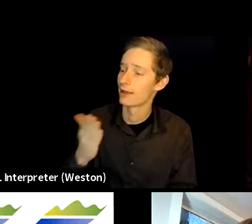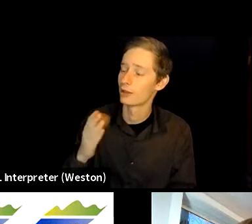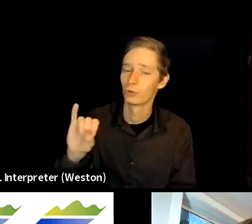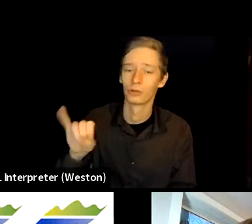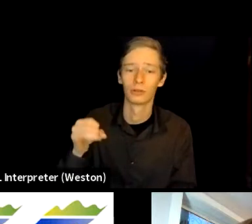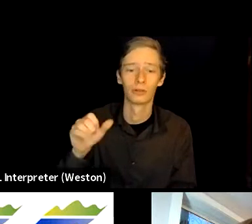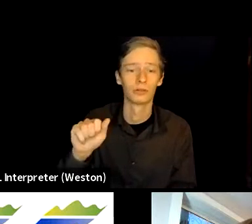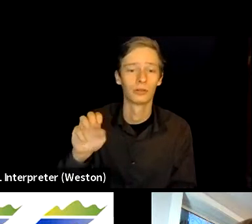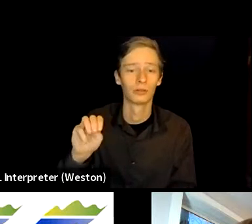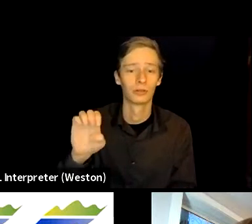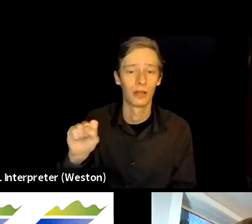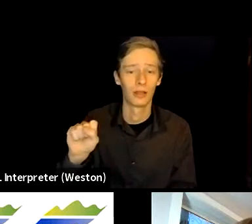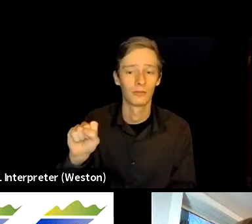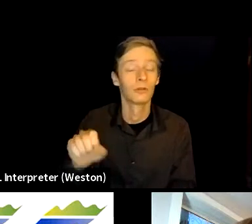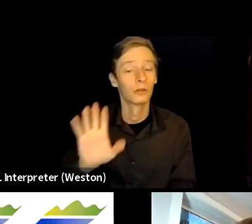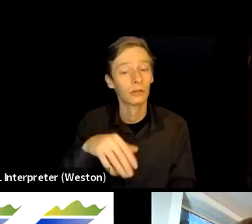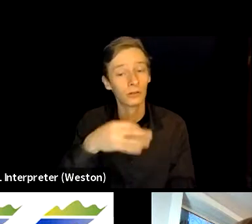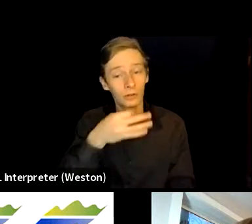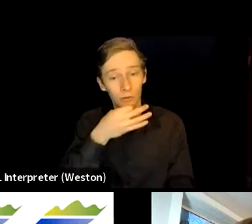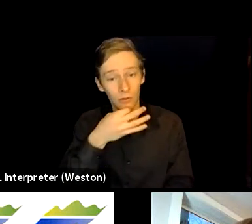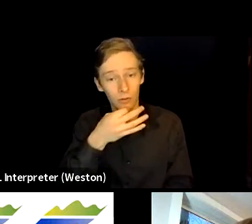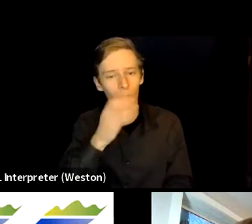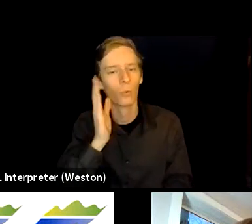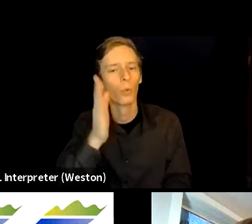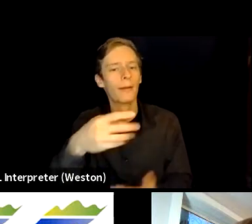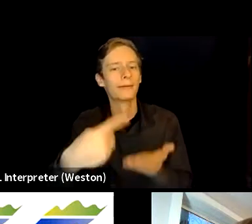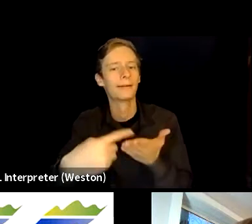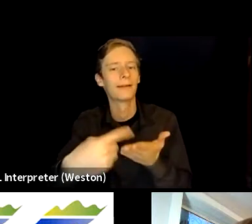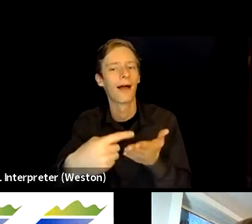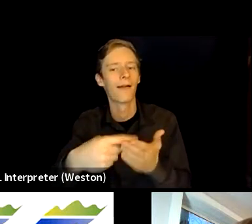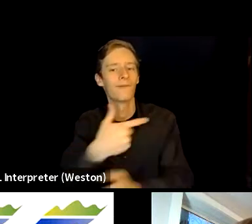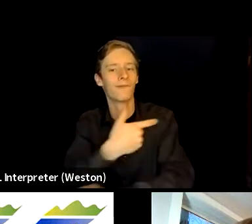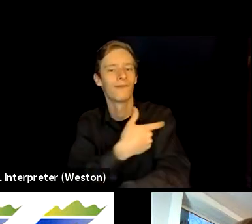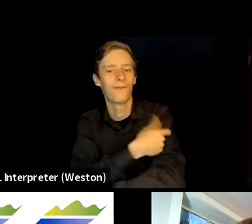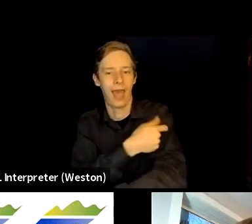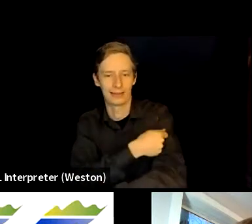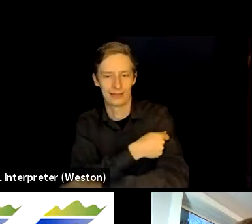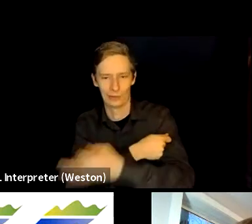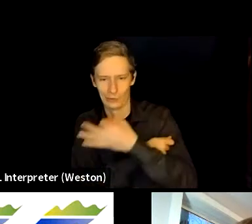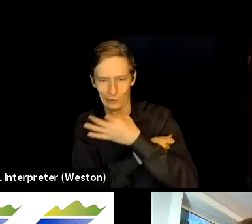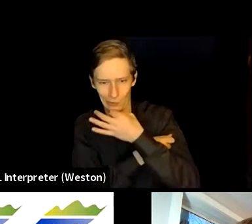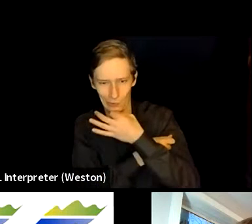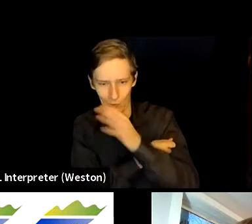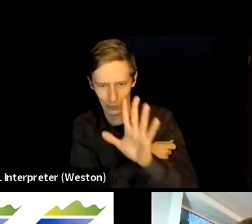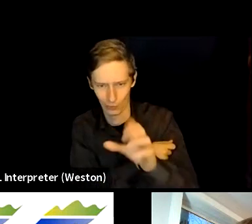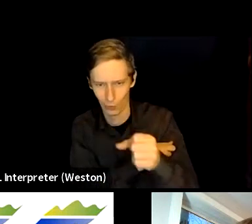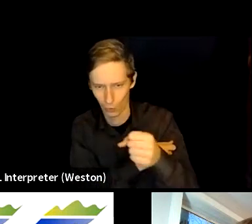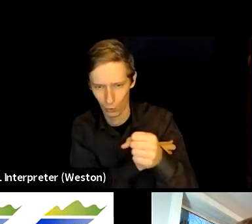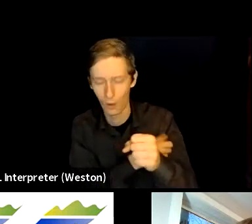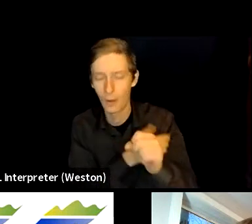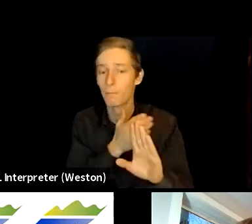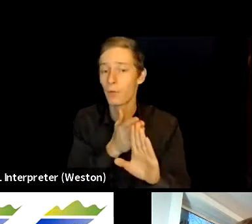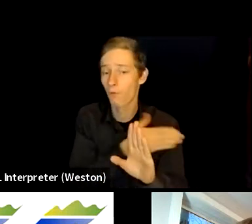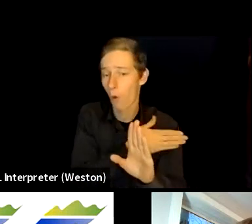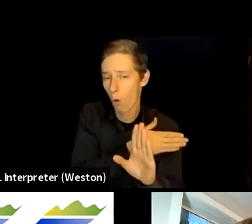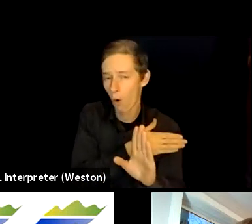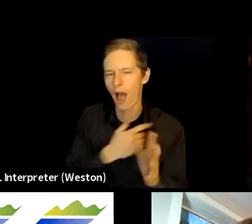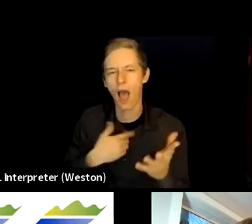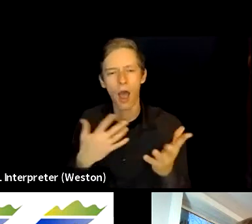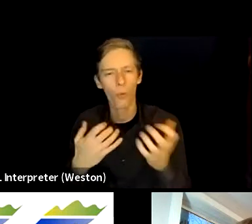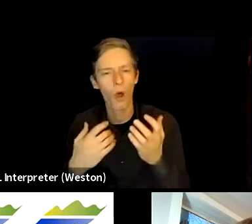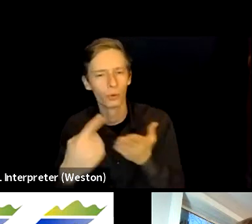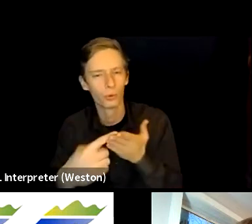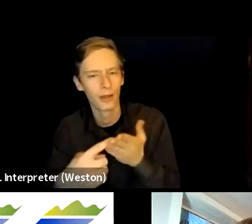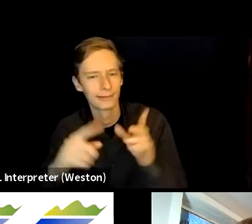about vaccines and where the status of vaccine in the New River Valley. Before we do that, I want to ask about testing, because we